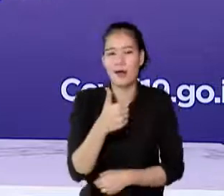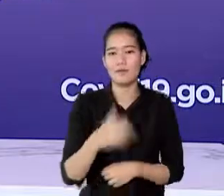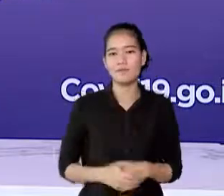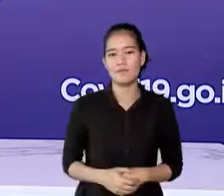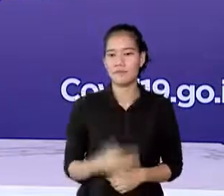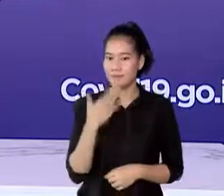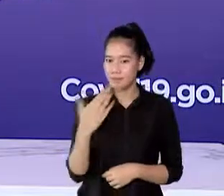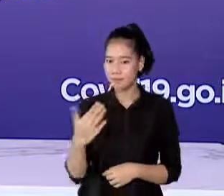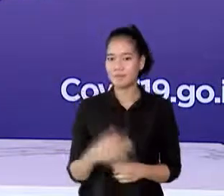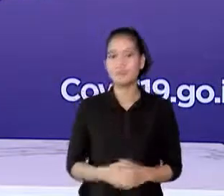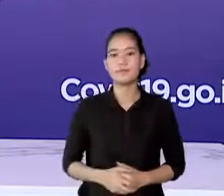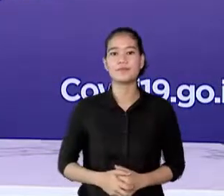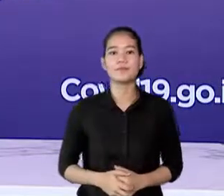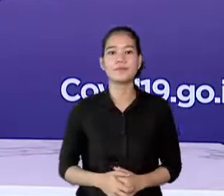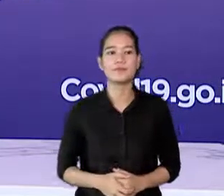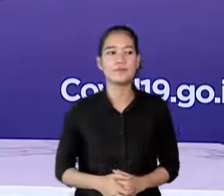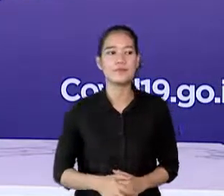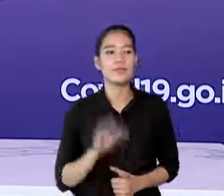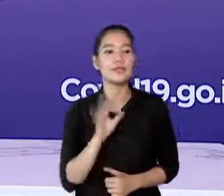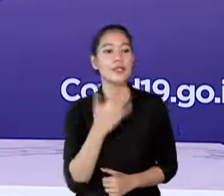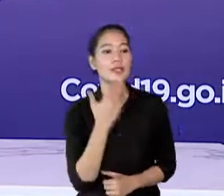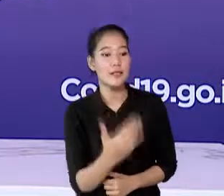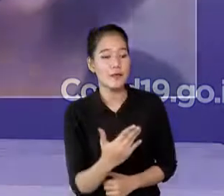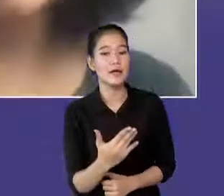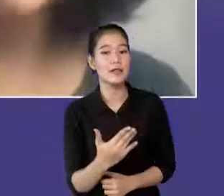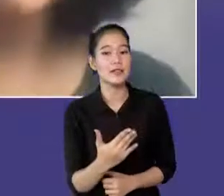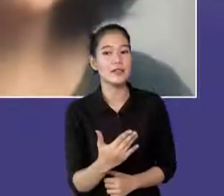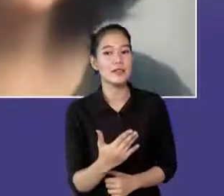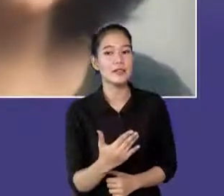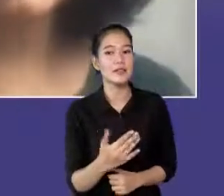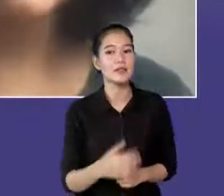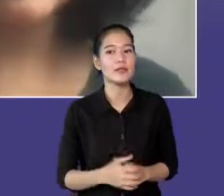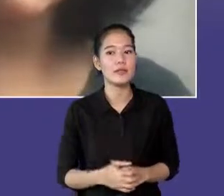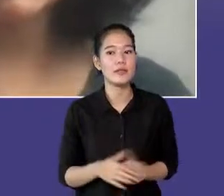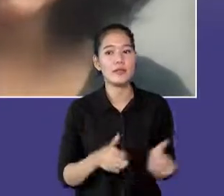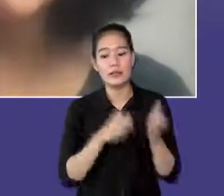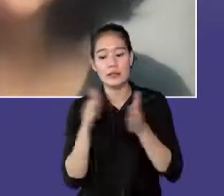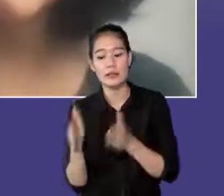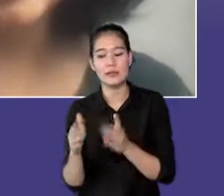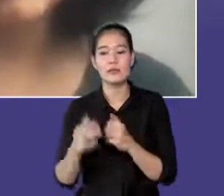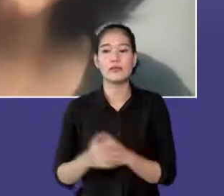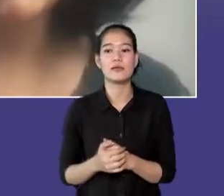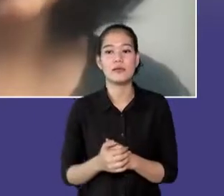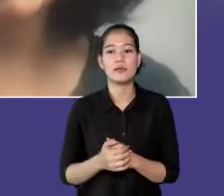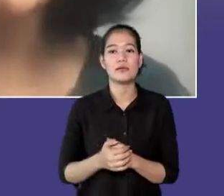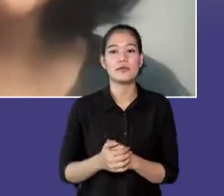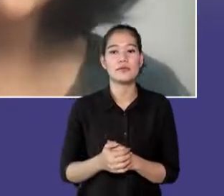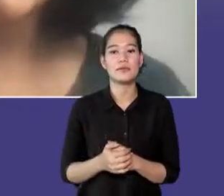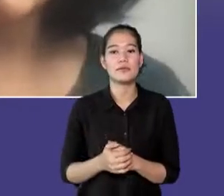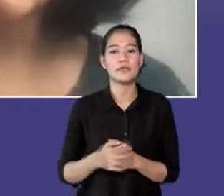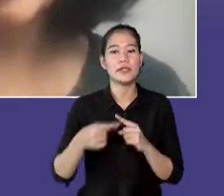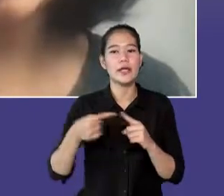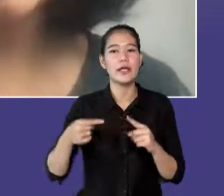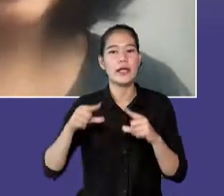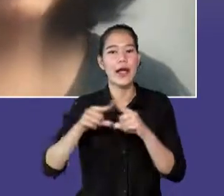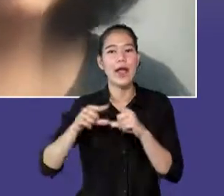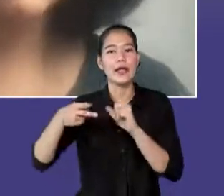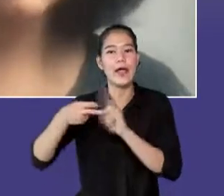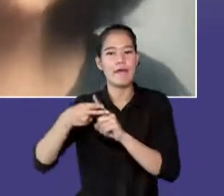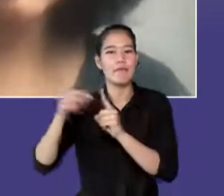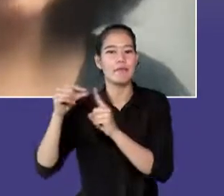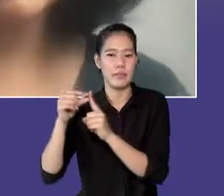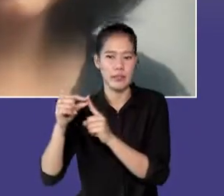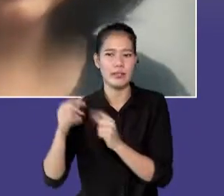you. Okay, thank you, Pak. The next one from AFP. Anya